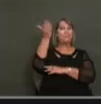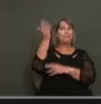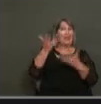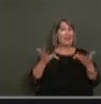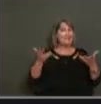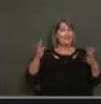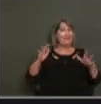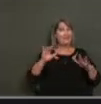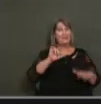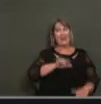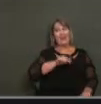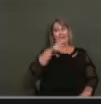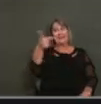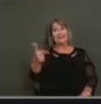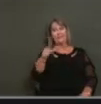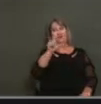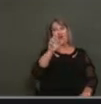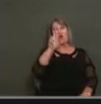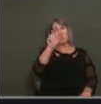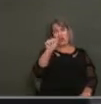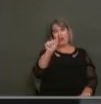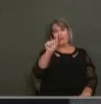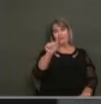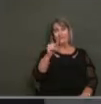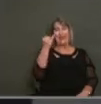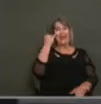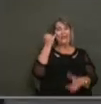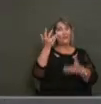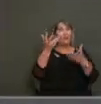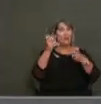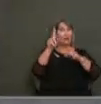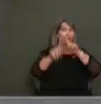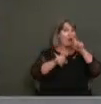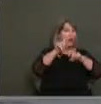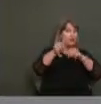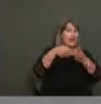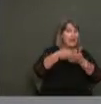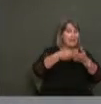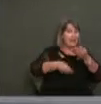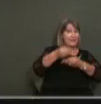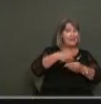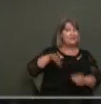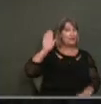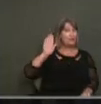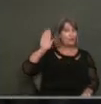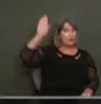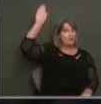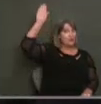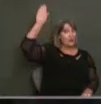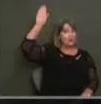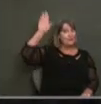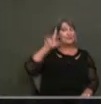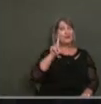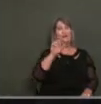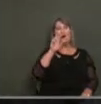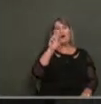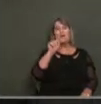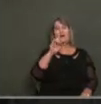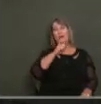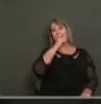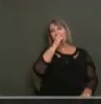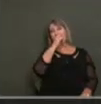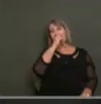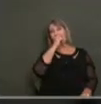going to turn it over to Laura. If you have any questions about the budget, just raise your hand, and Laura will pass